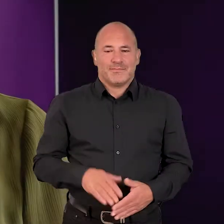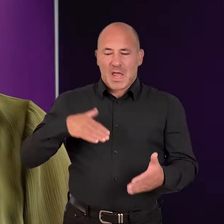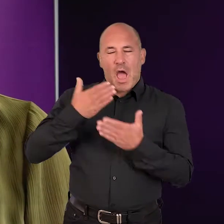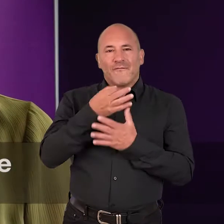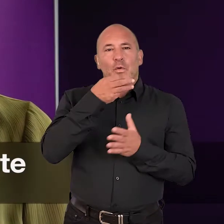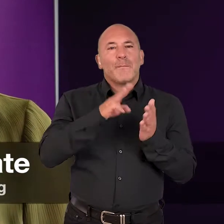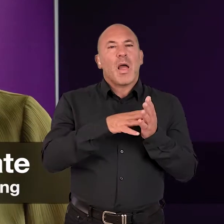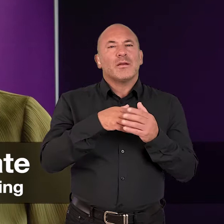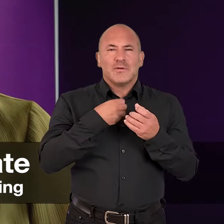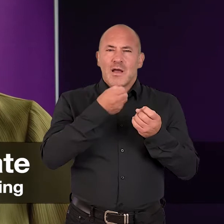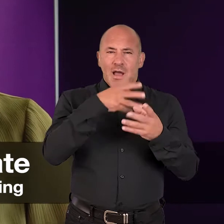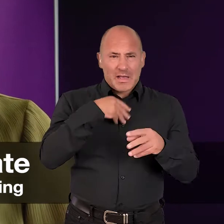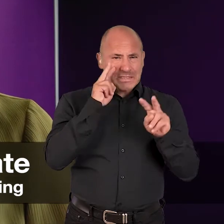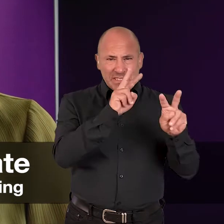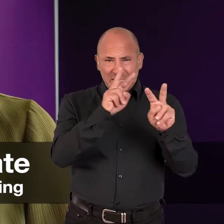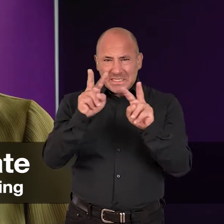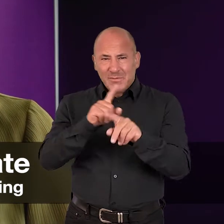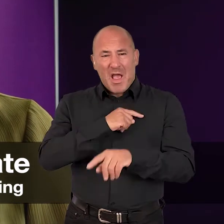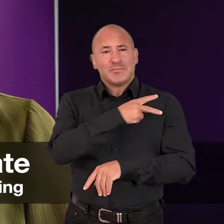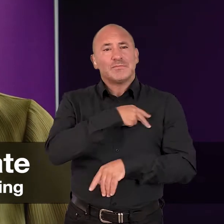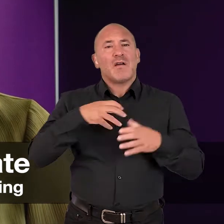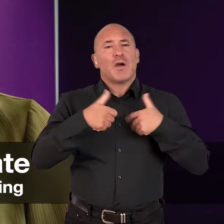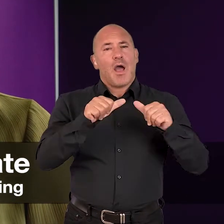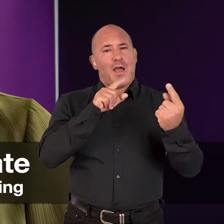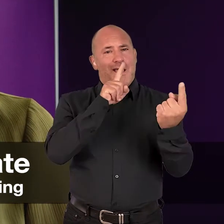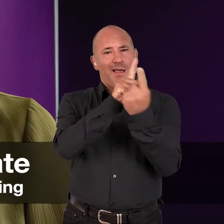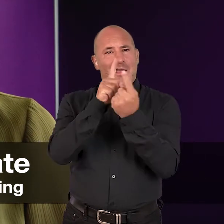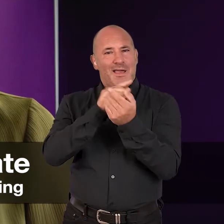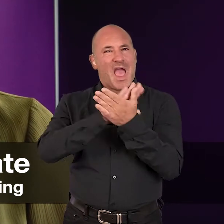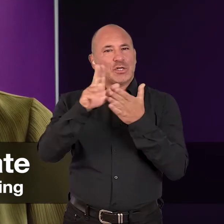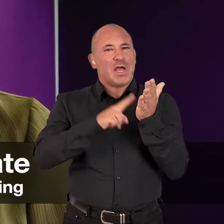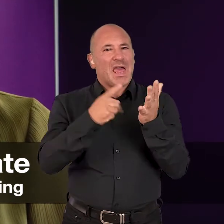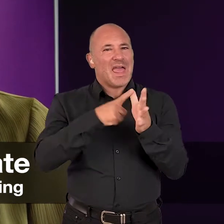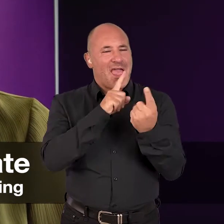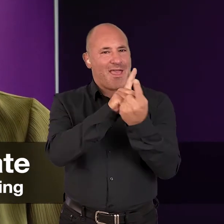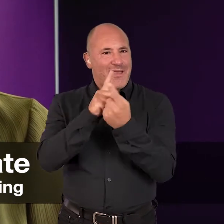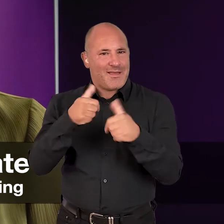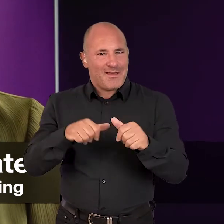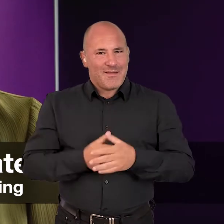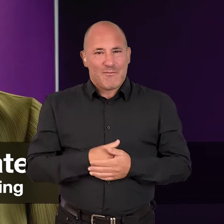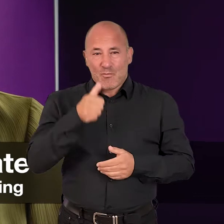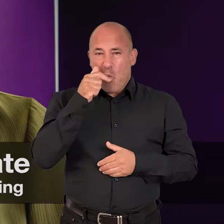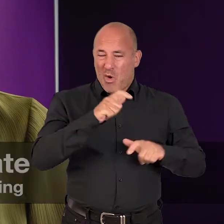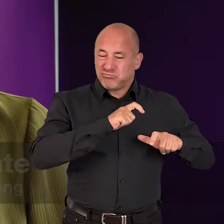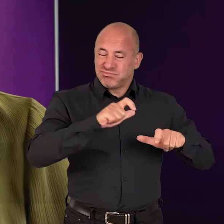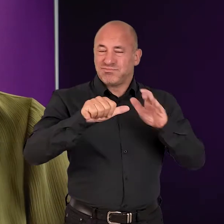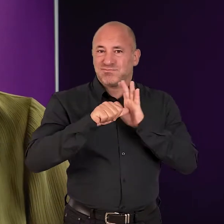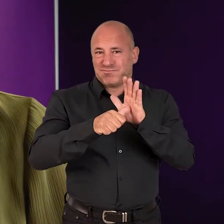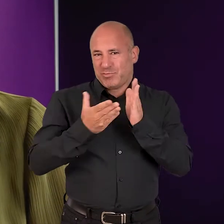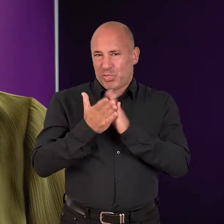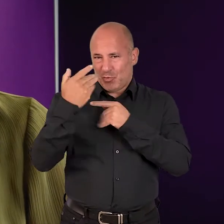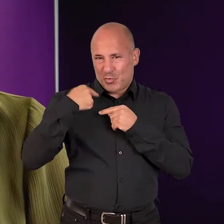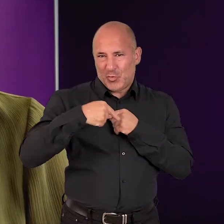It's been lovely to see so many of you over the last couple of months as the staff team have restarted face-to-face H&As. And we know that this continues